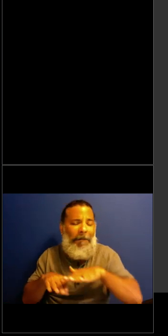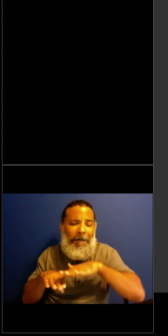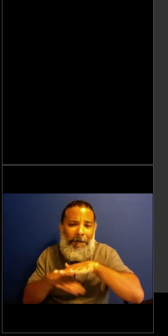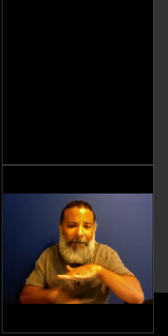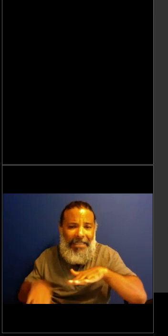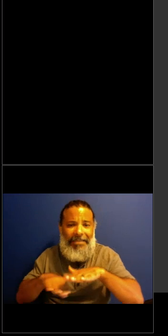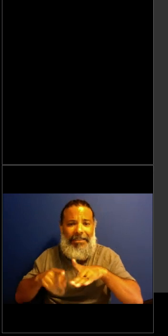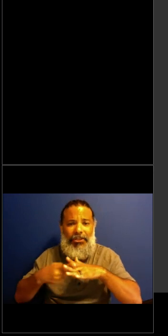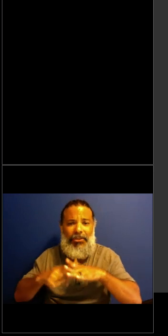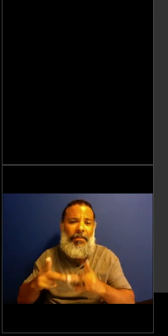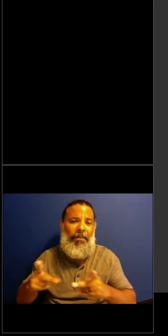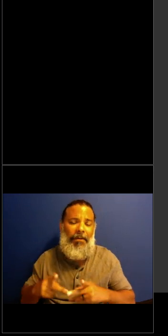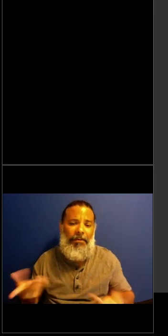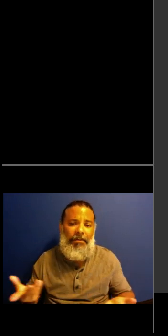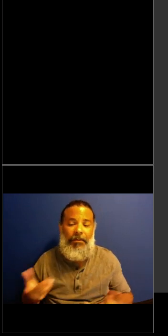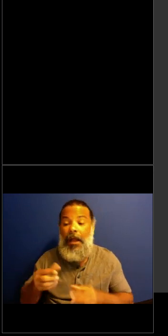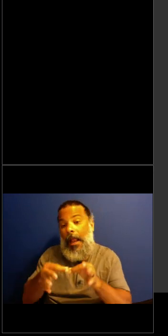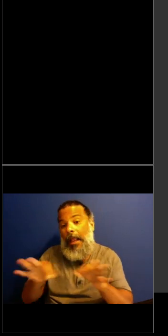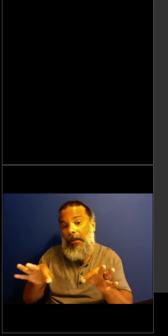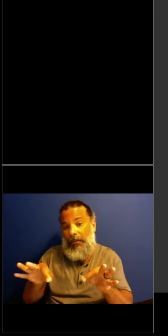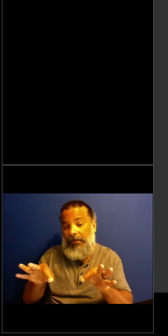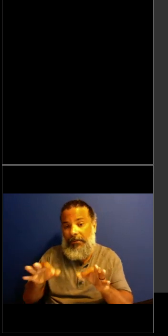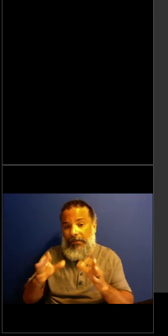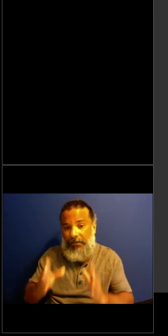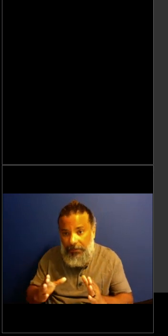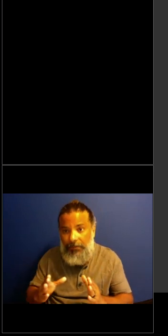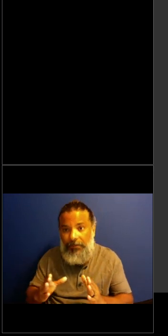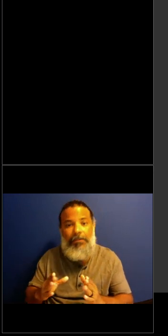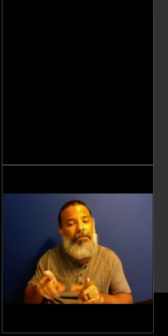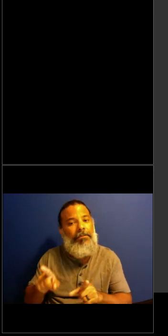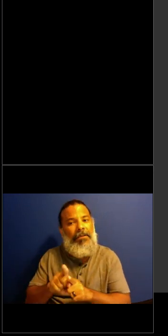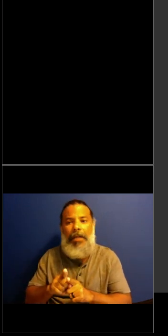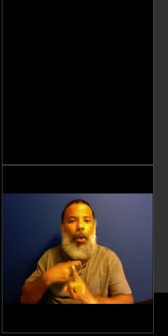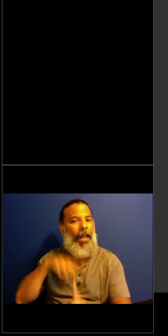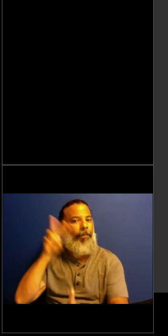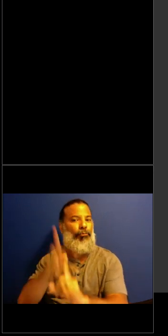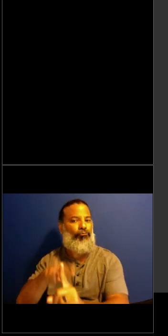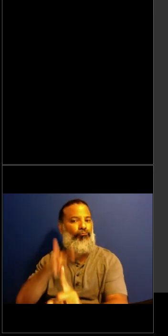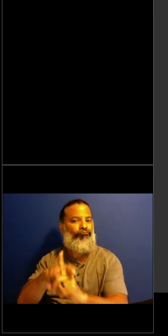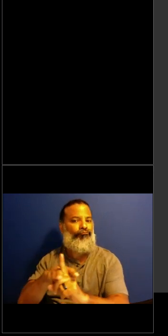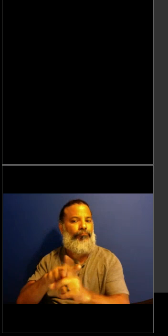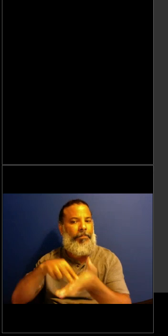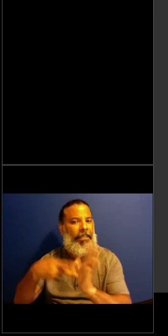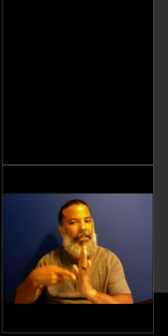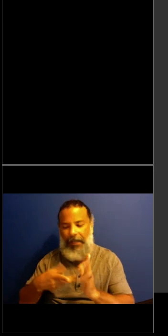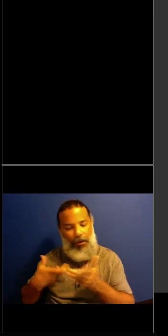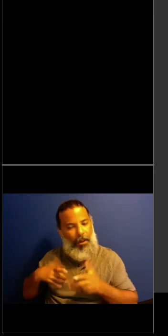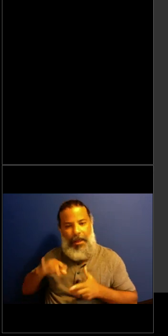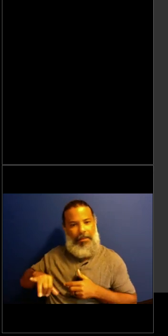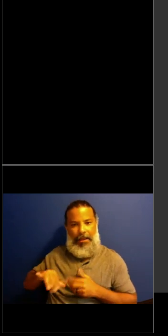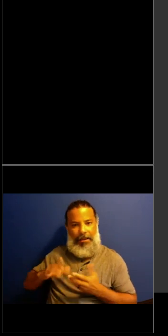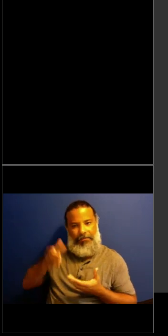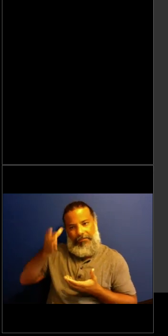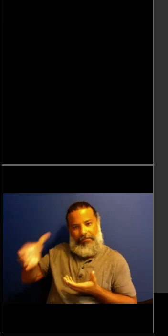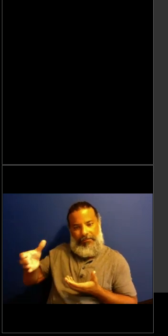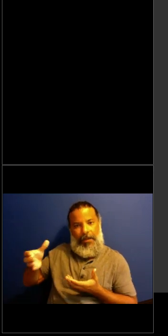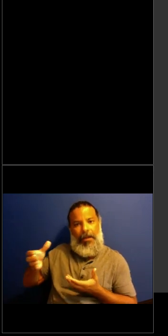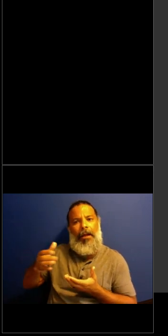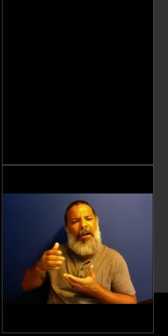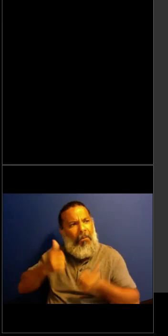this. Linguists rightly reject prescriptivism as an ideology of language concerned with determining which